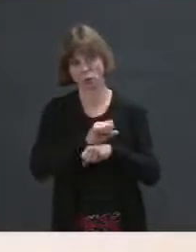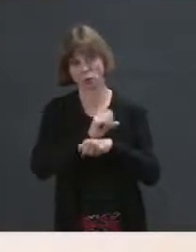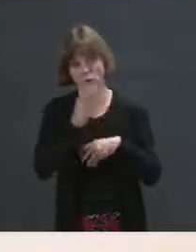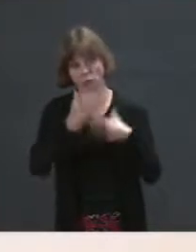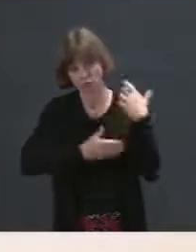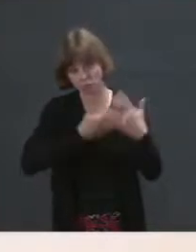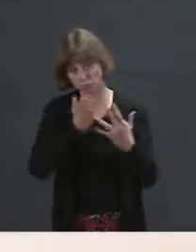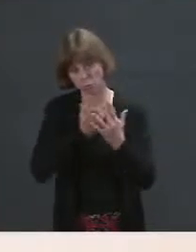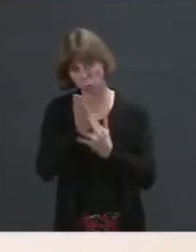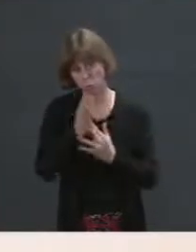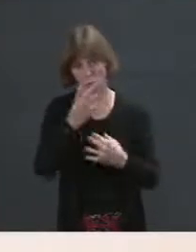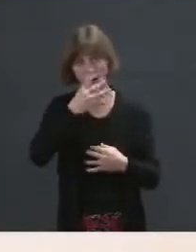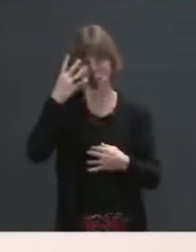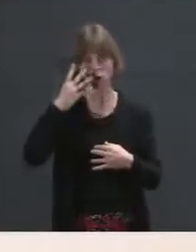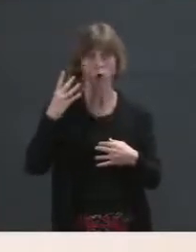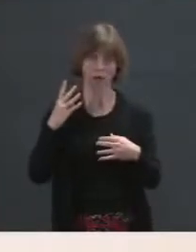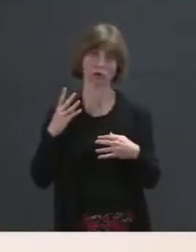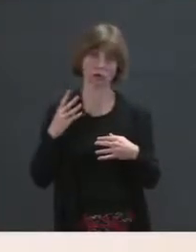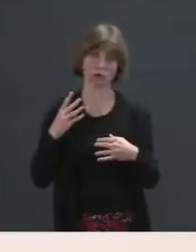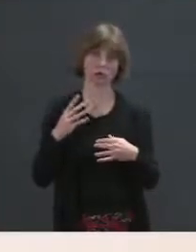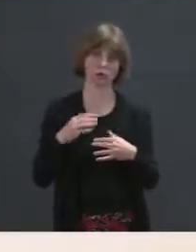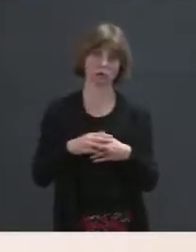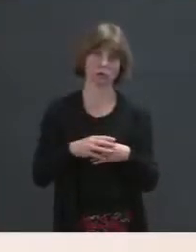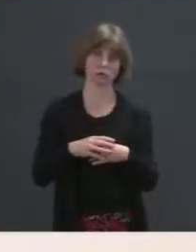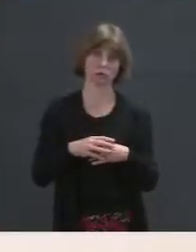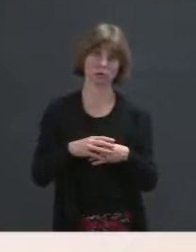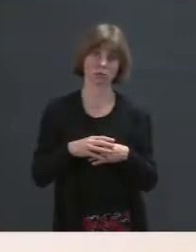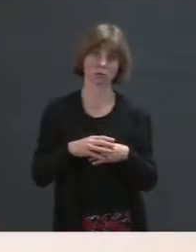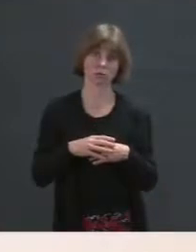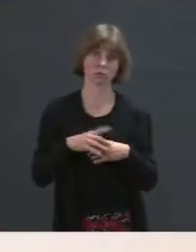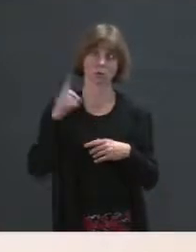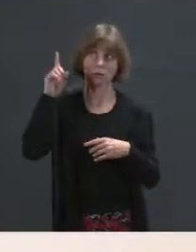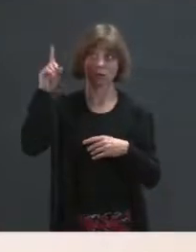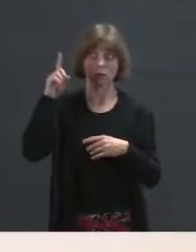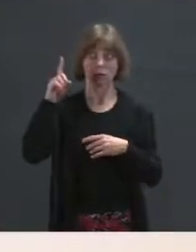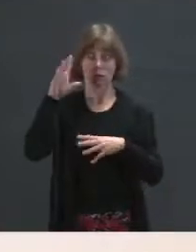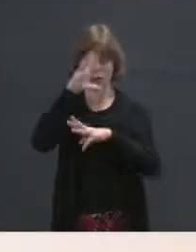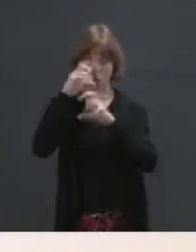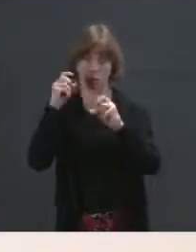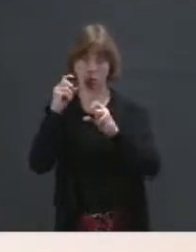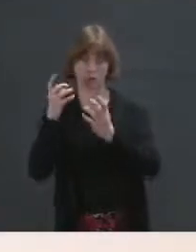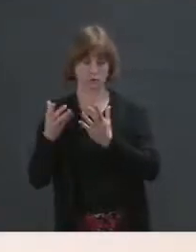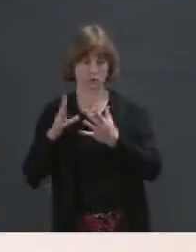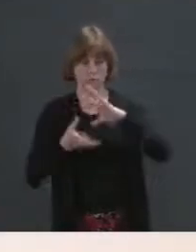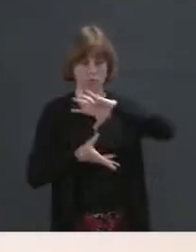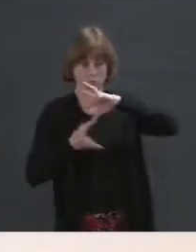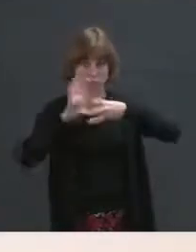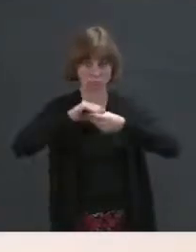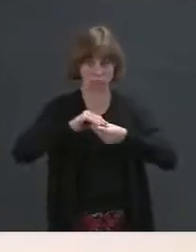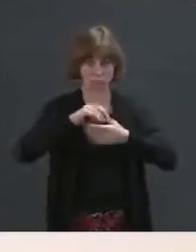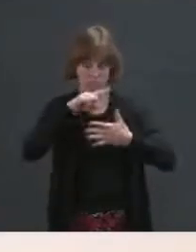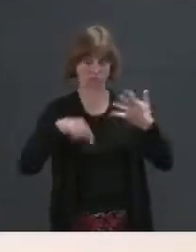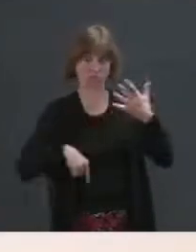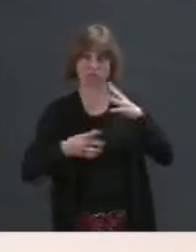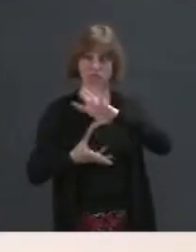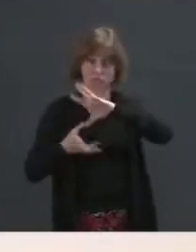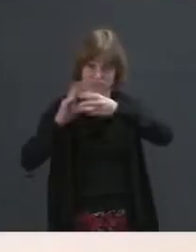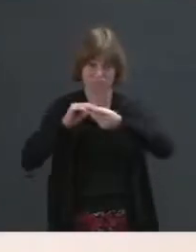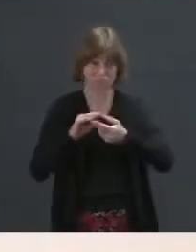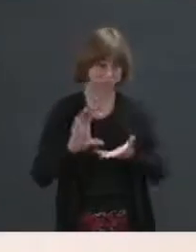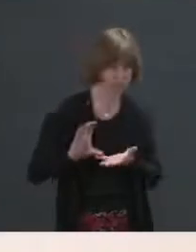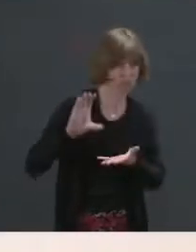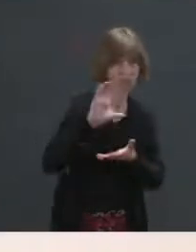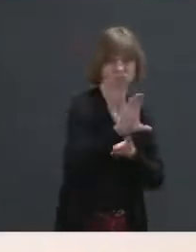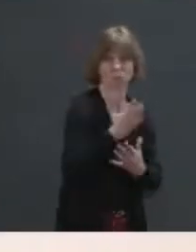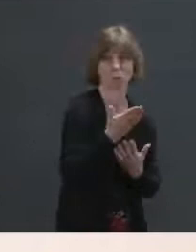immigration package. He's proposed it as a full, multi-step, comprehensive package because he feels that smart